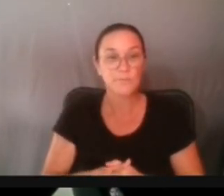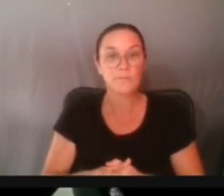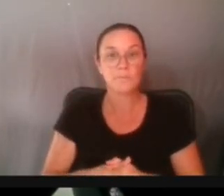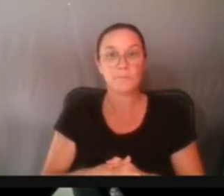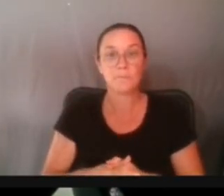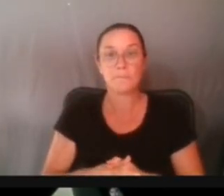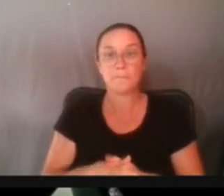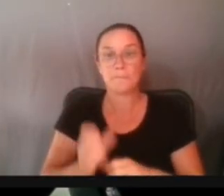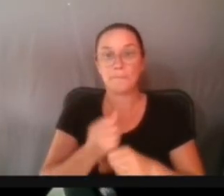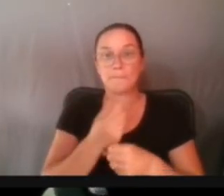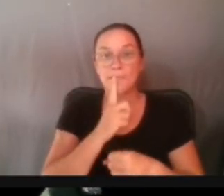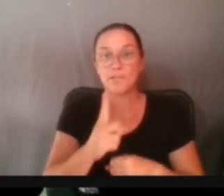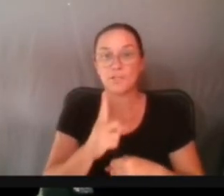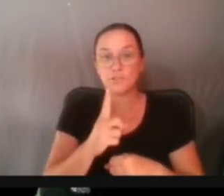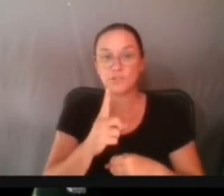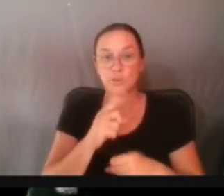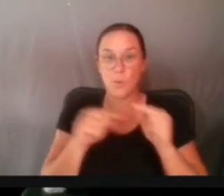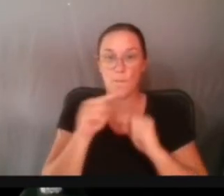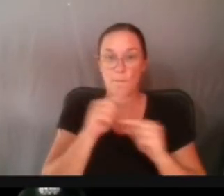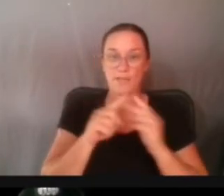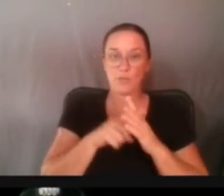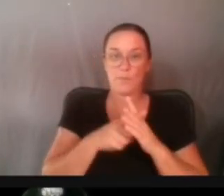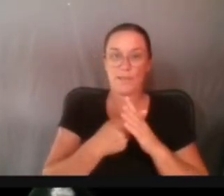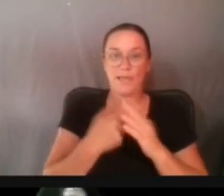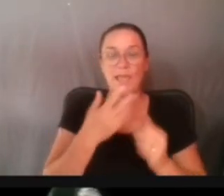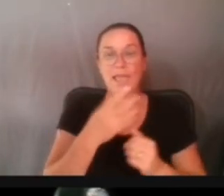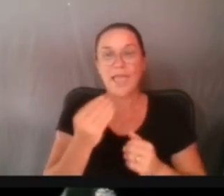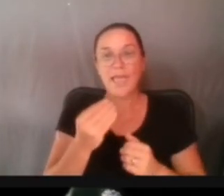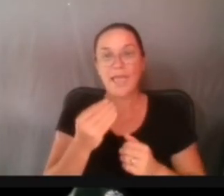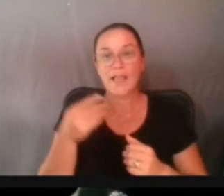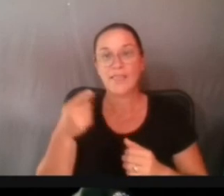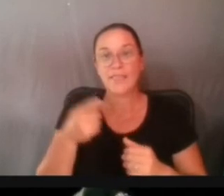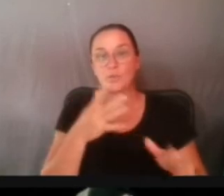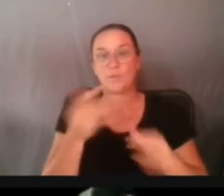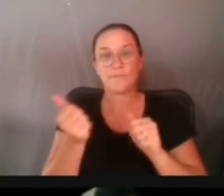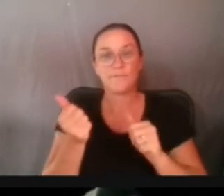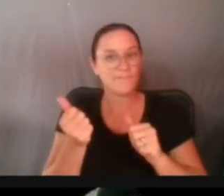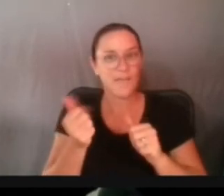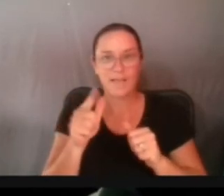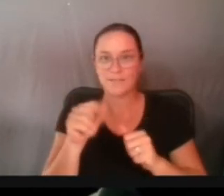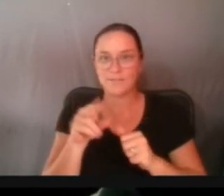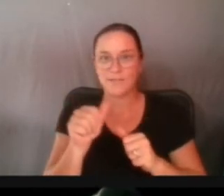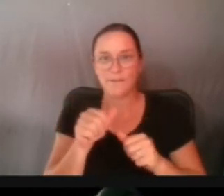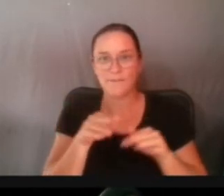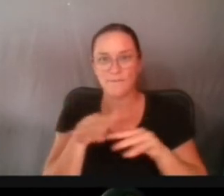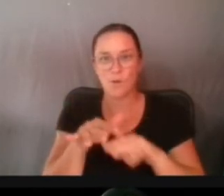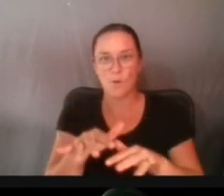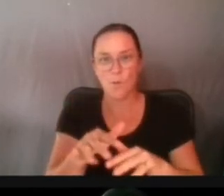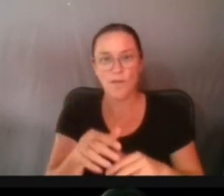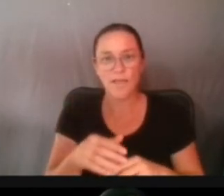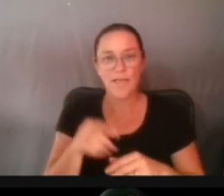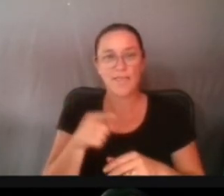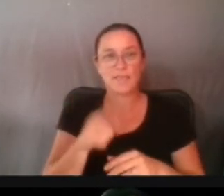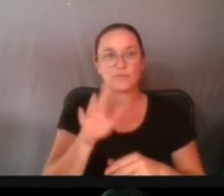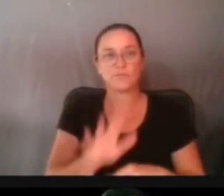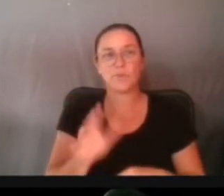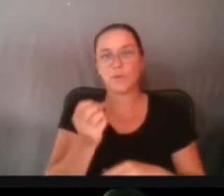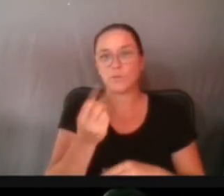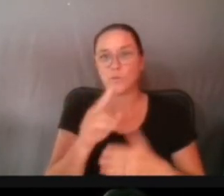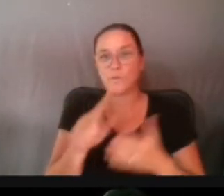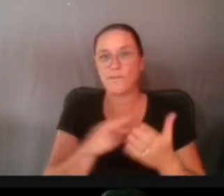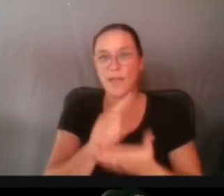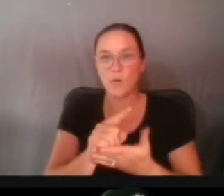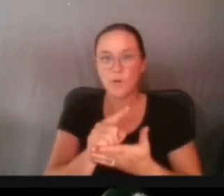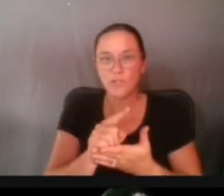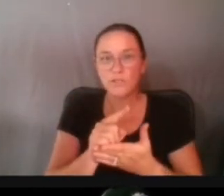Make sure we get back to the beginning. And this was a quick lava flow lasting around roughly 12 hours, a little bit